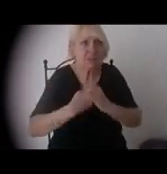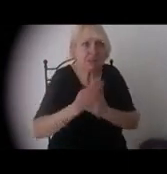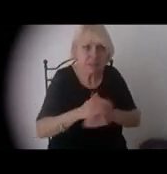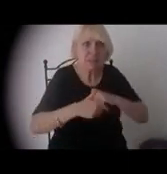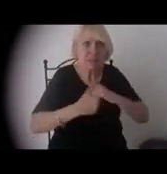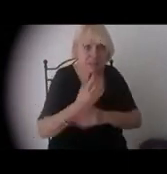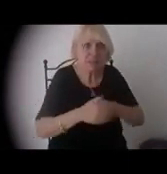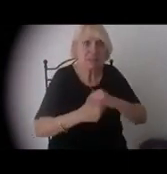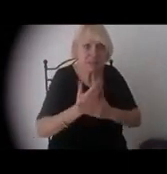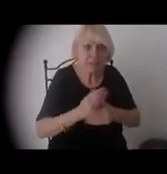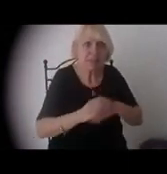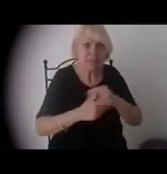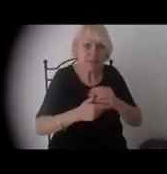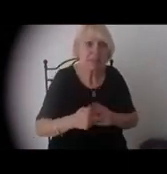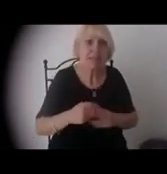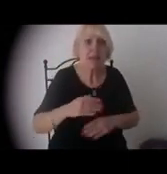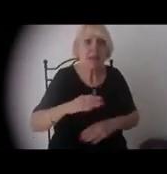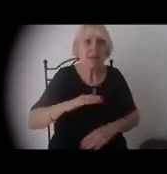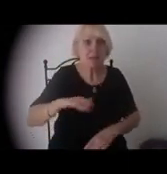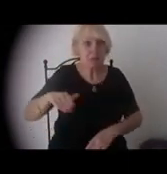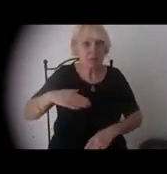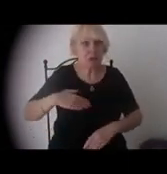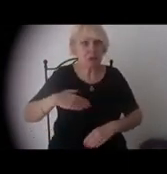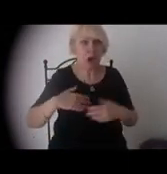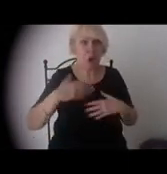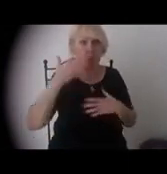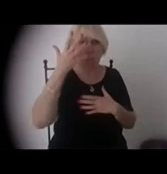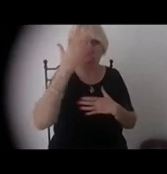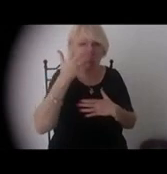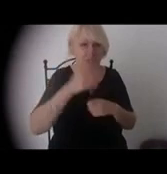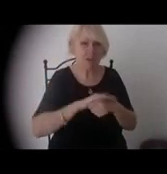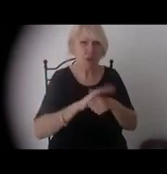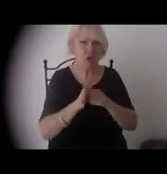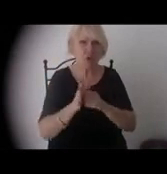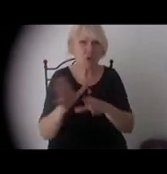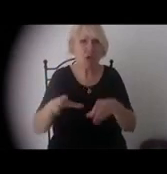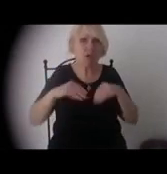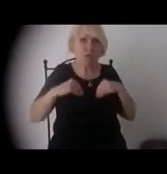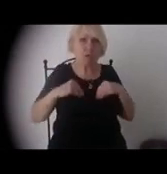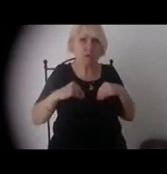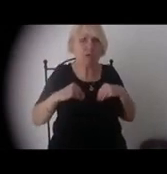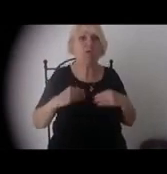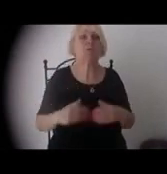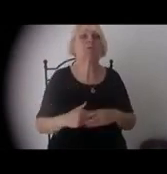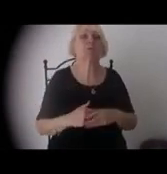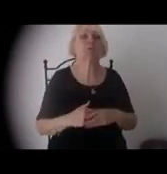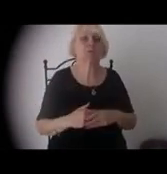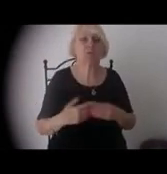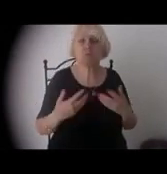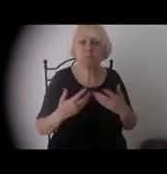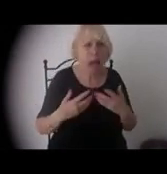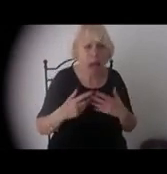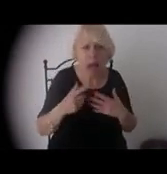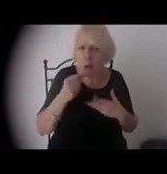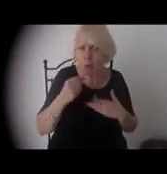getting ill. What can I do, or what could you suggest?